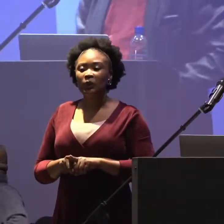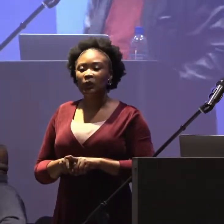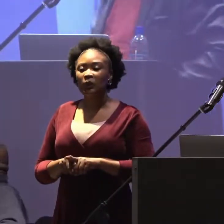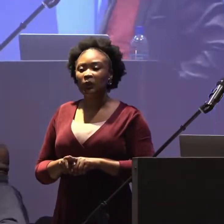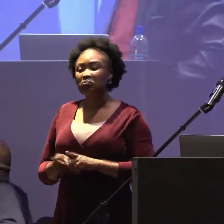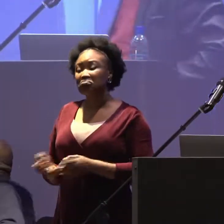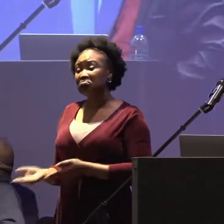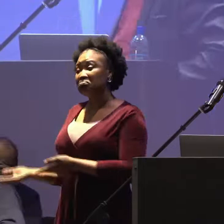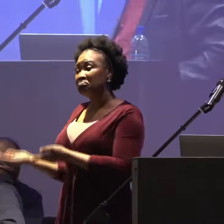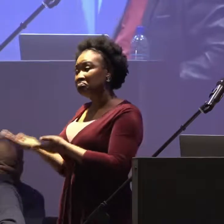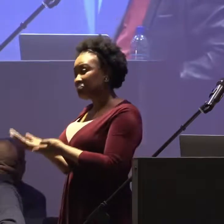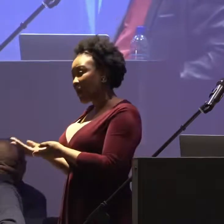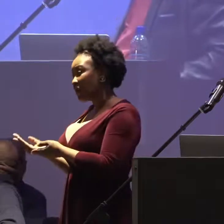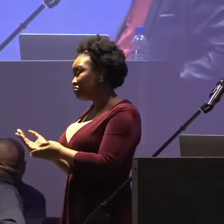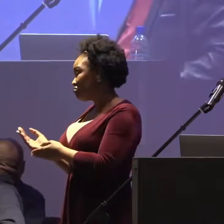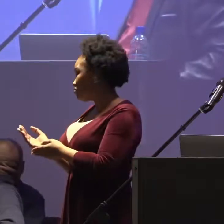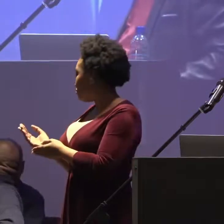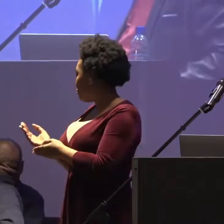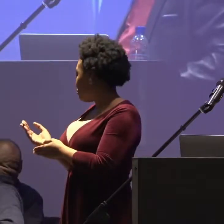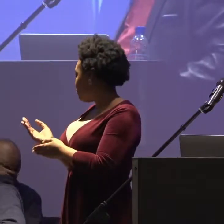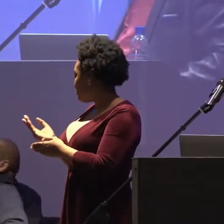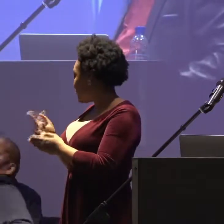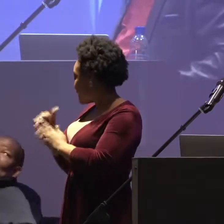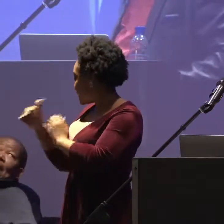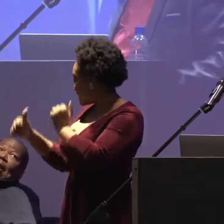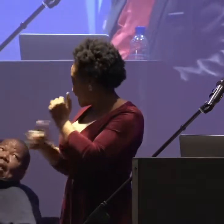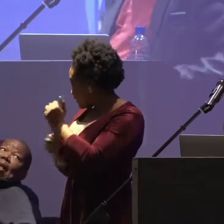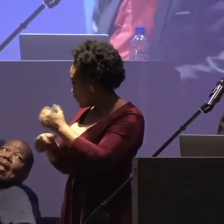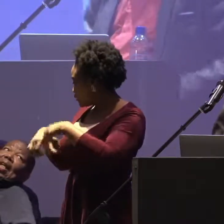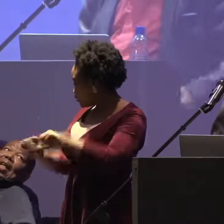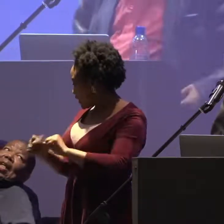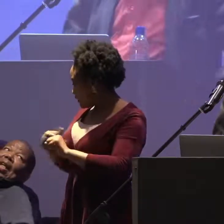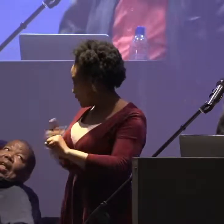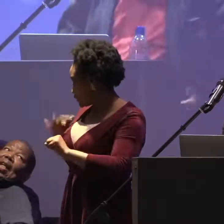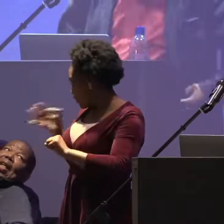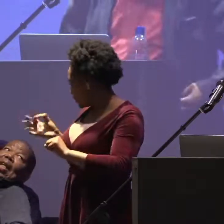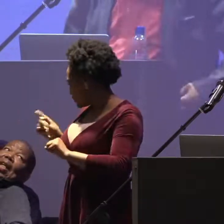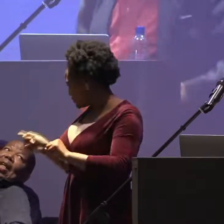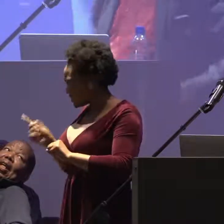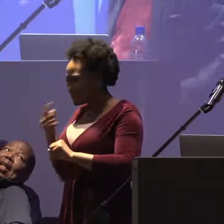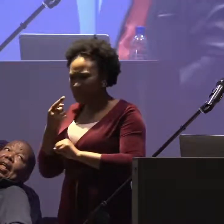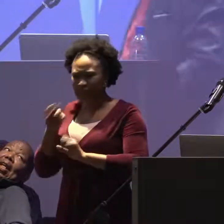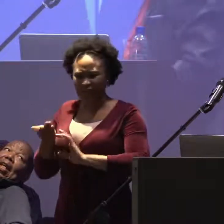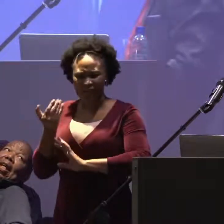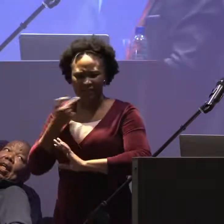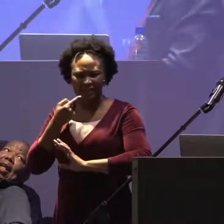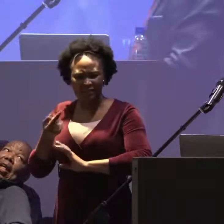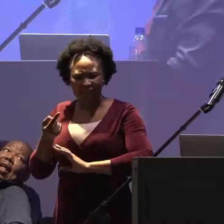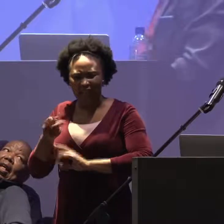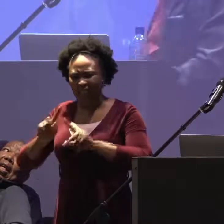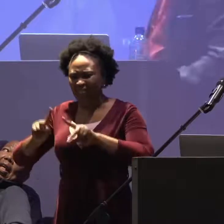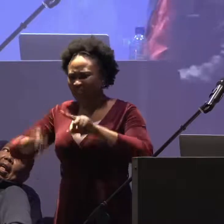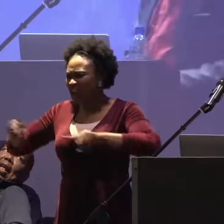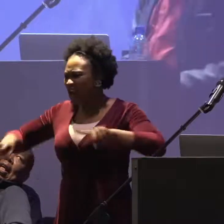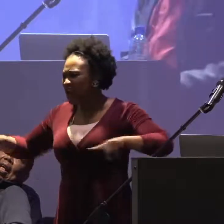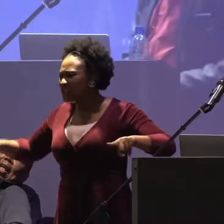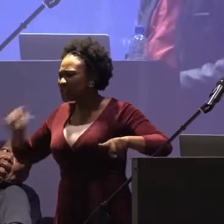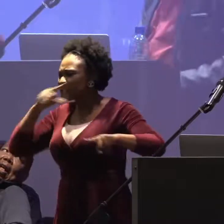through you, the Deputy Chair, earlier you made mention of the various